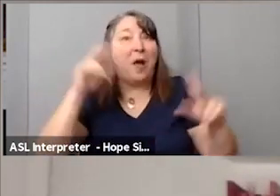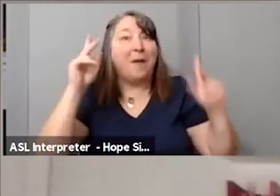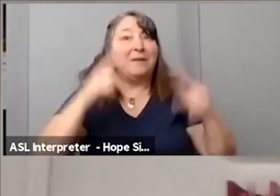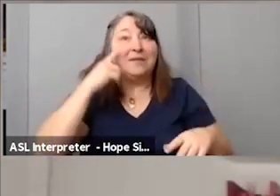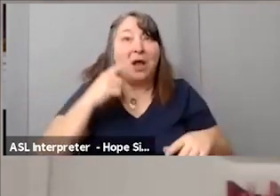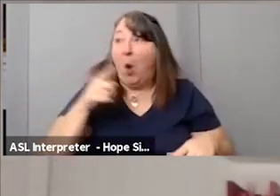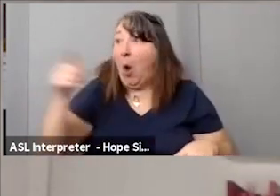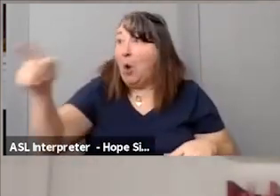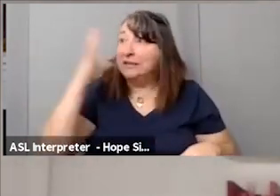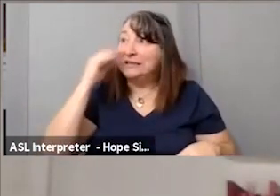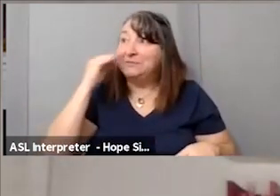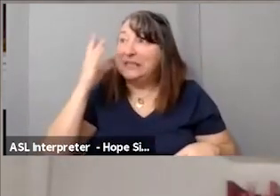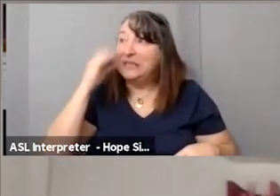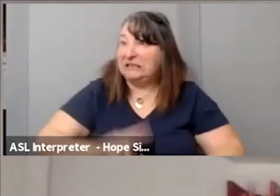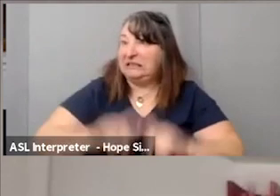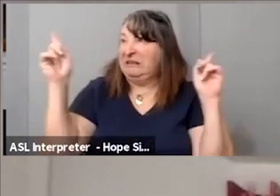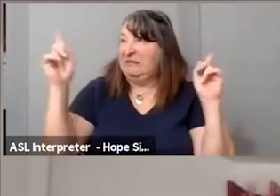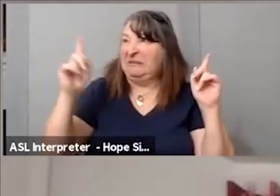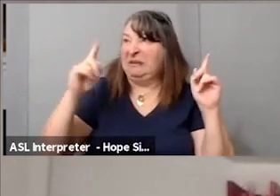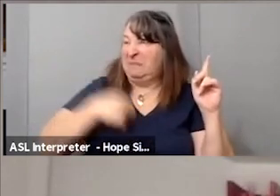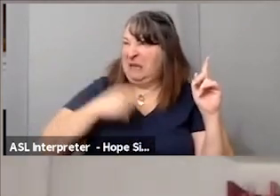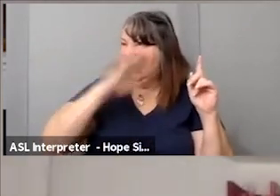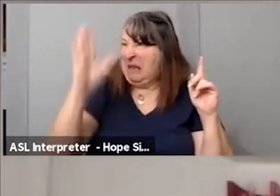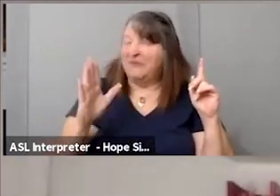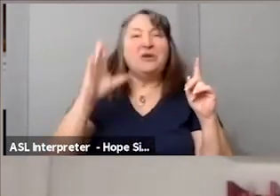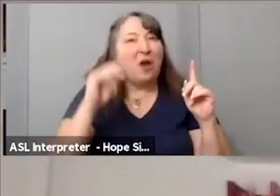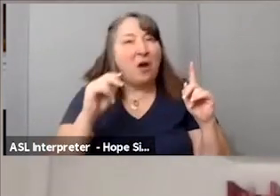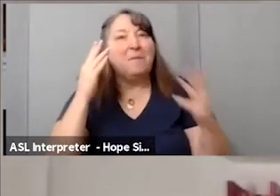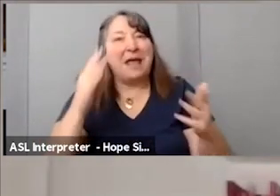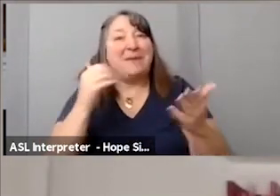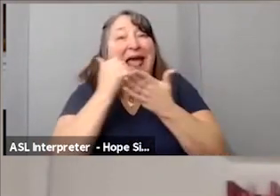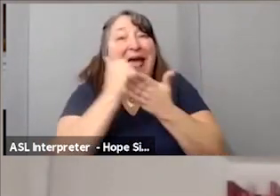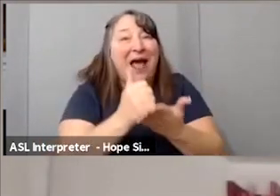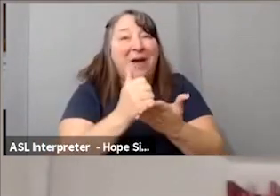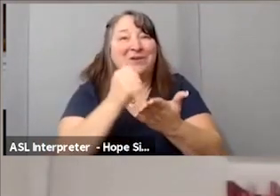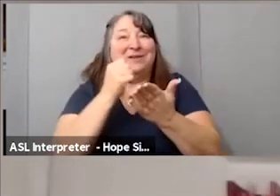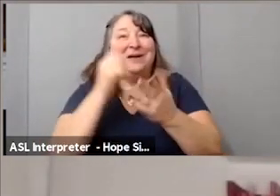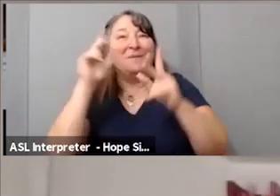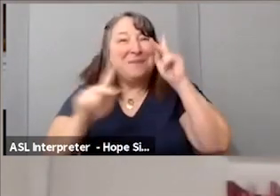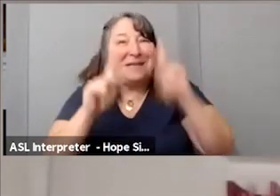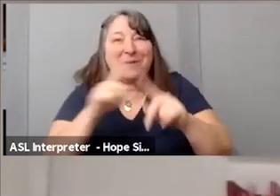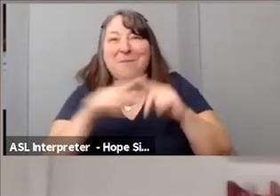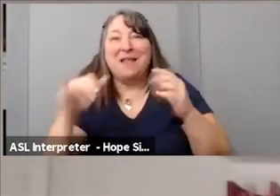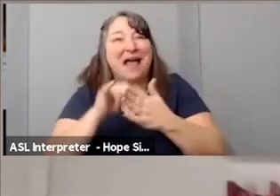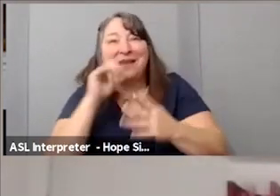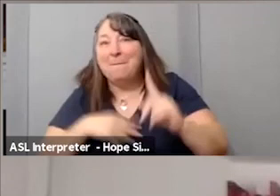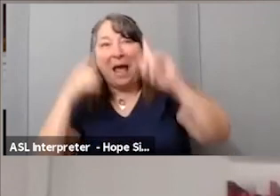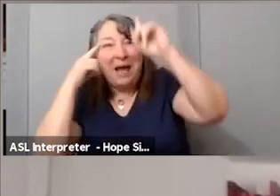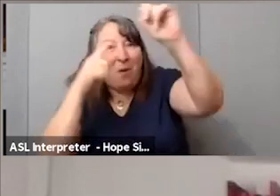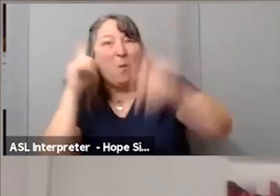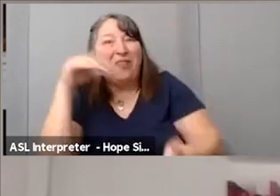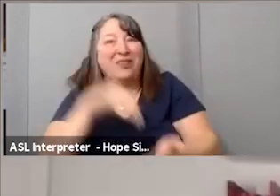is an exception. This may happen to you if you decide to help others, but this is not the goal of what I created. That 1,000 Black Girl